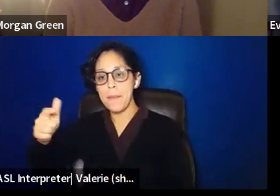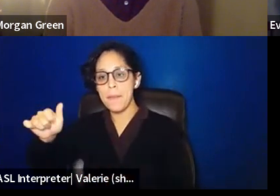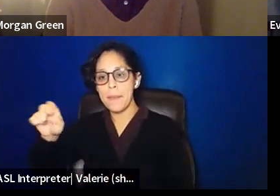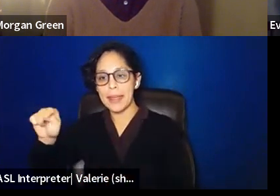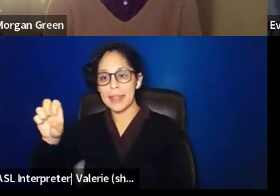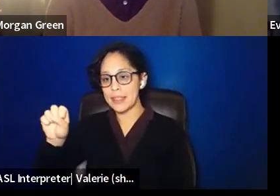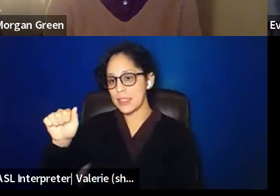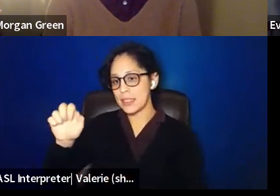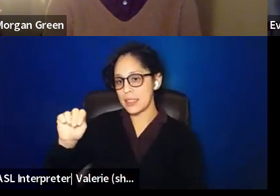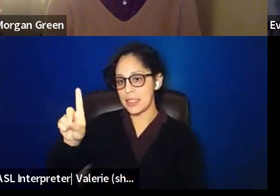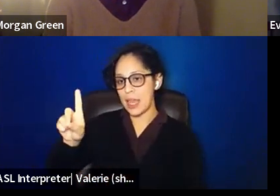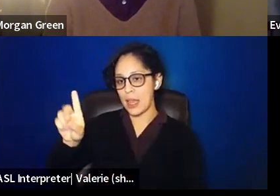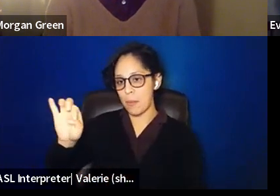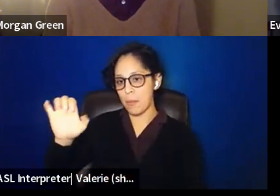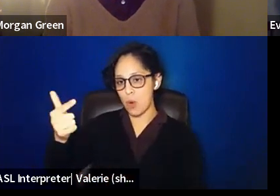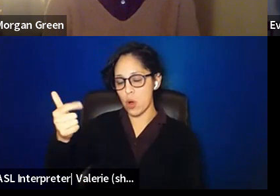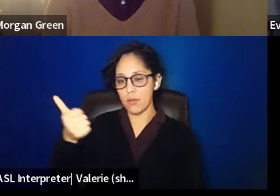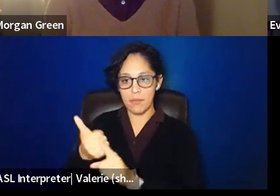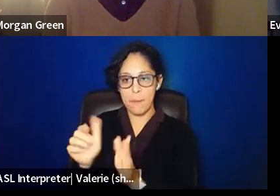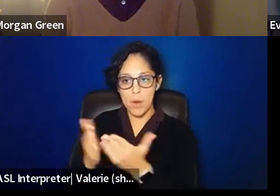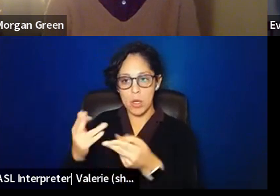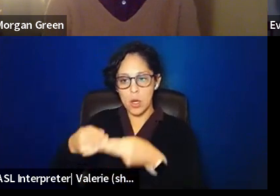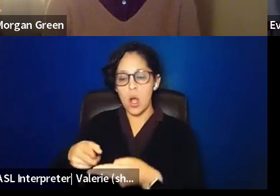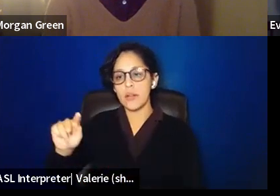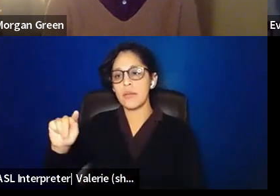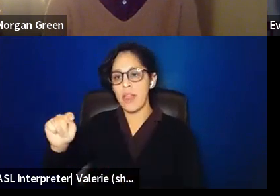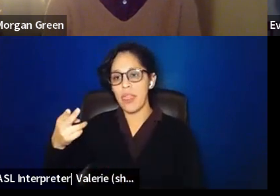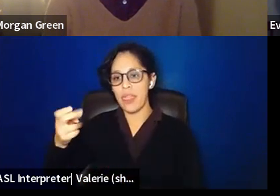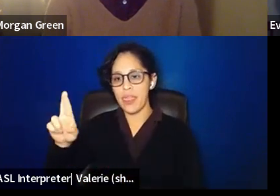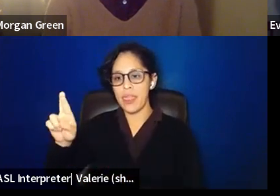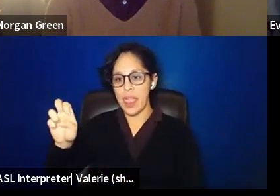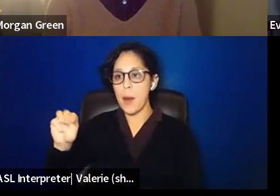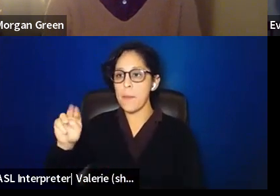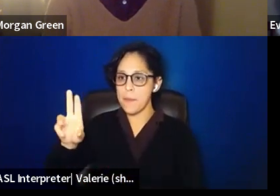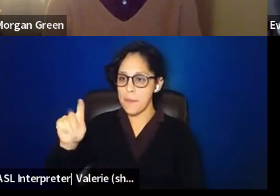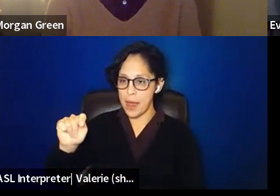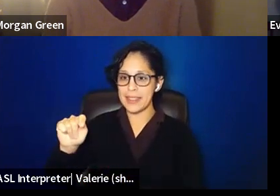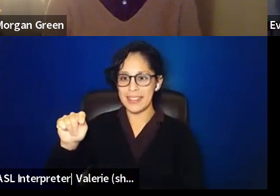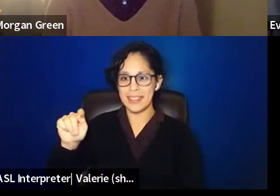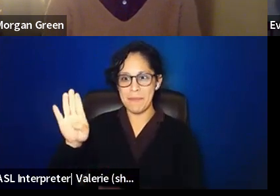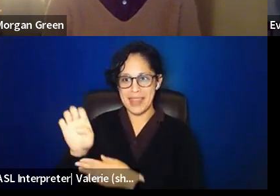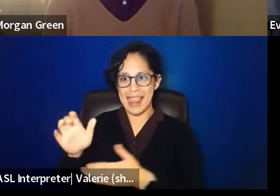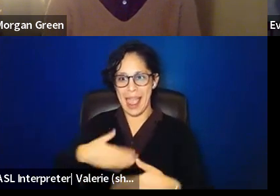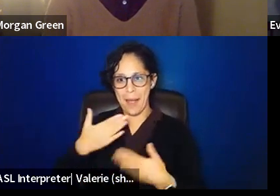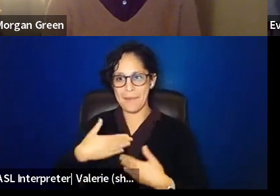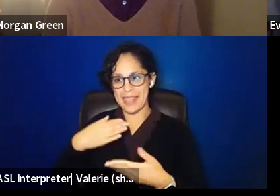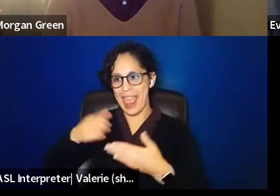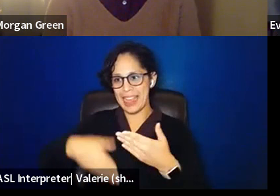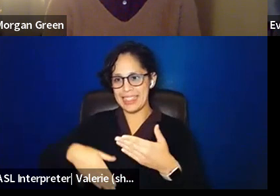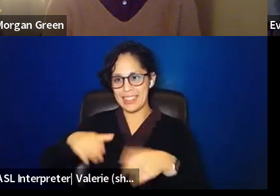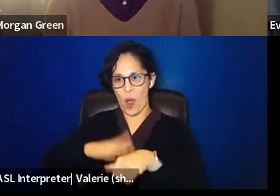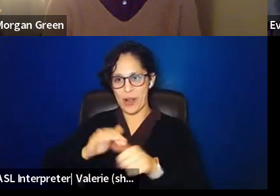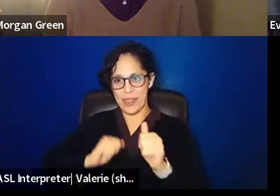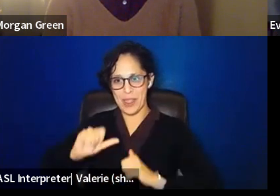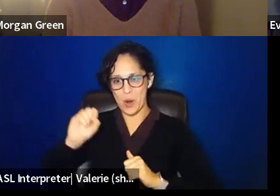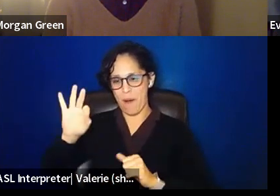Maya Directors, has a book called There Must Be Happy Endings on a Theater of Optimism and Honesty. There you go. Who